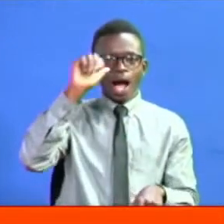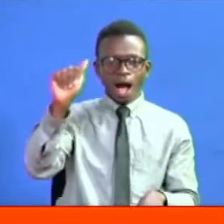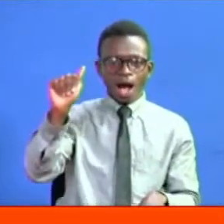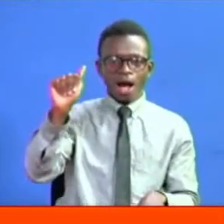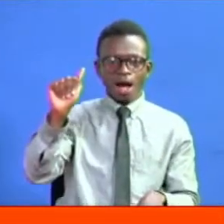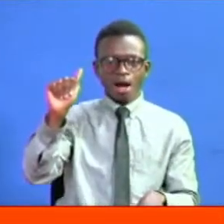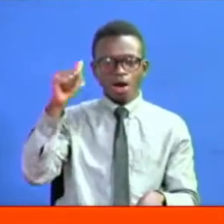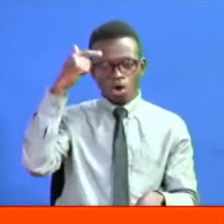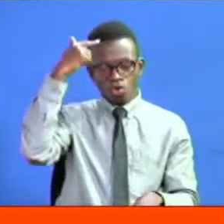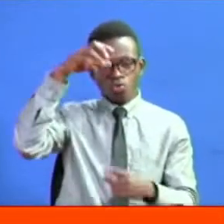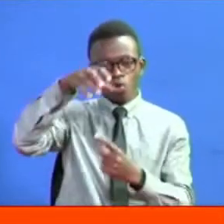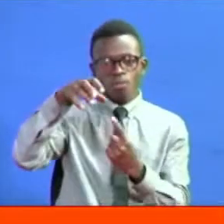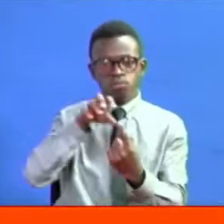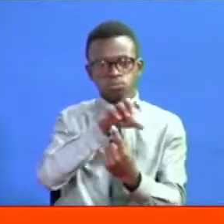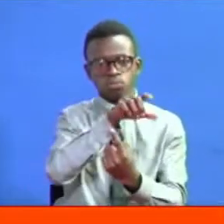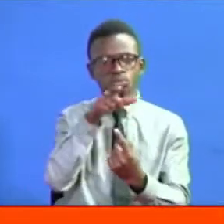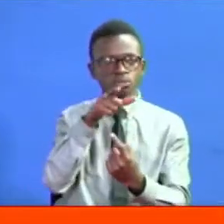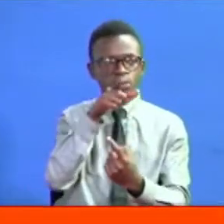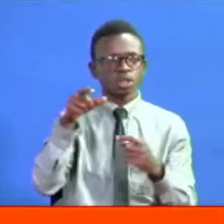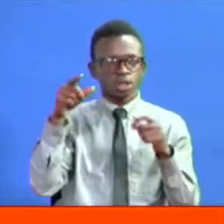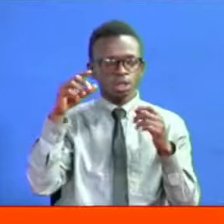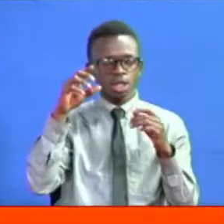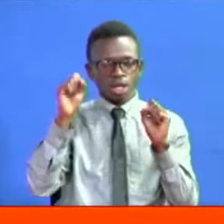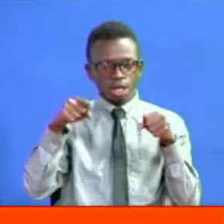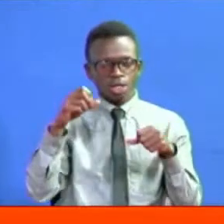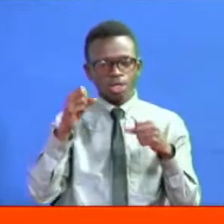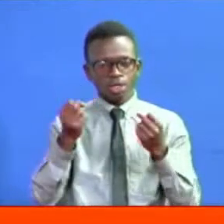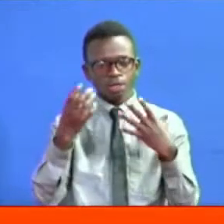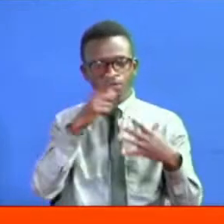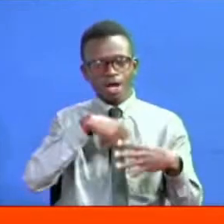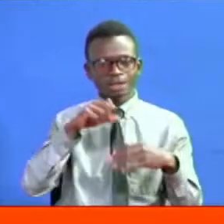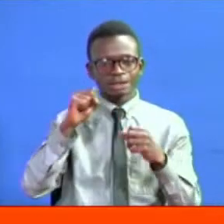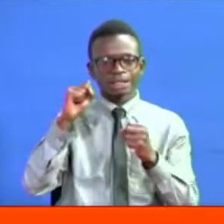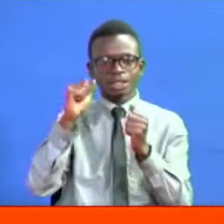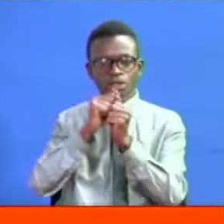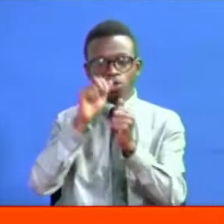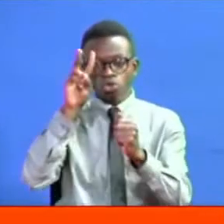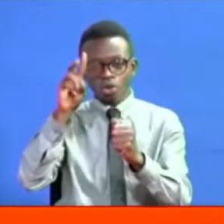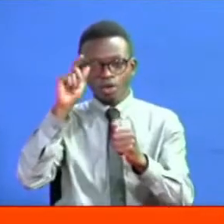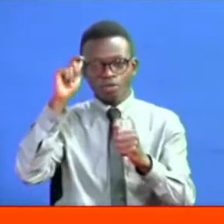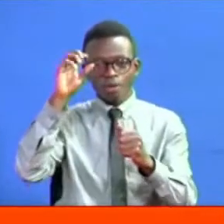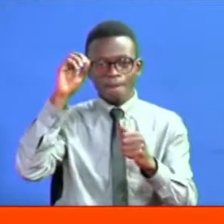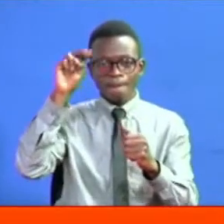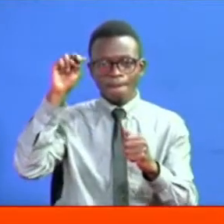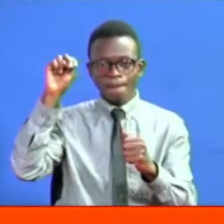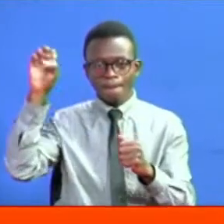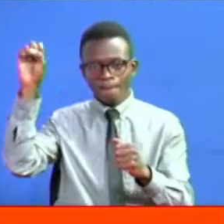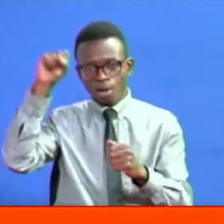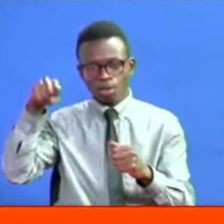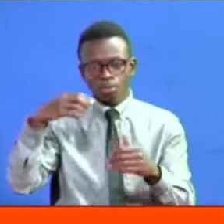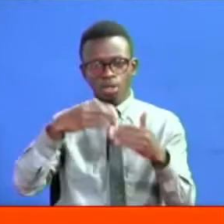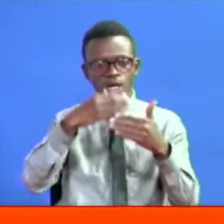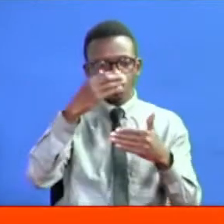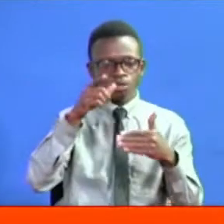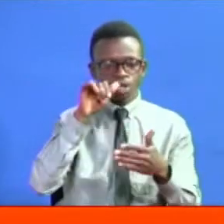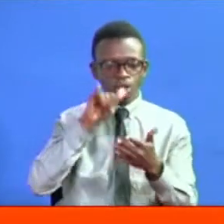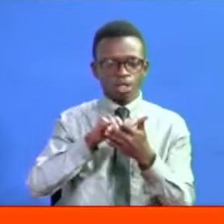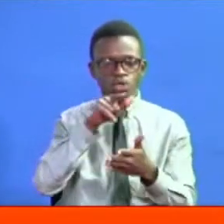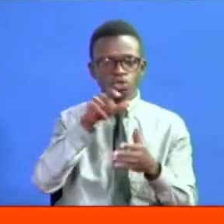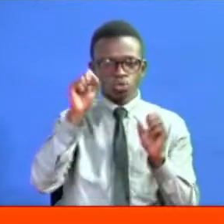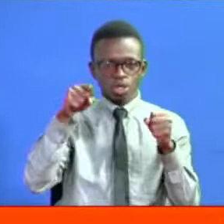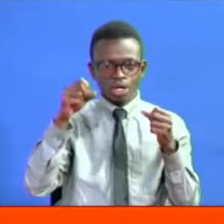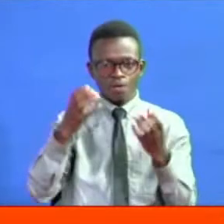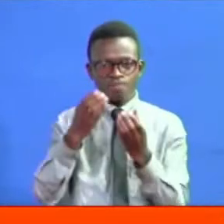TSB of broccoli is supposed to give us 12 tons. Out of that, you'll be able to export 90% of